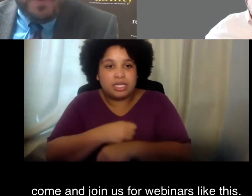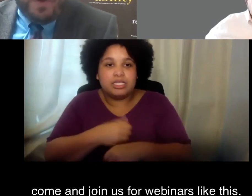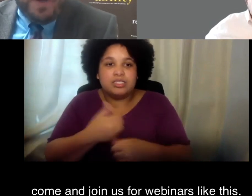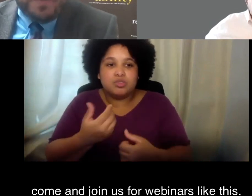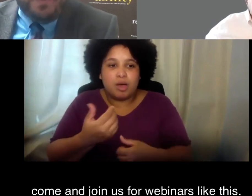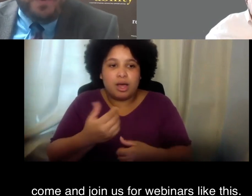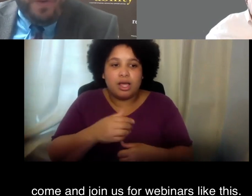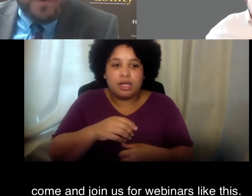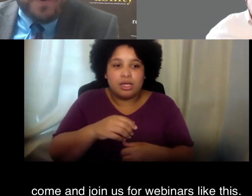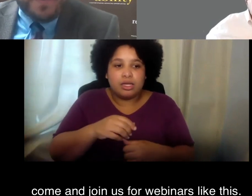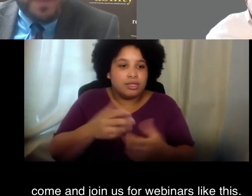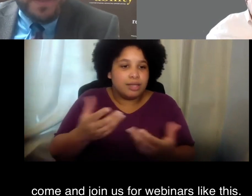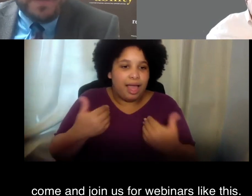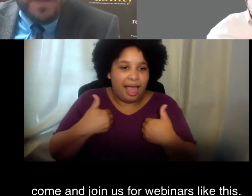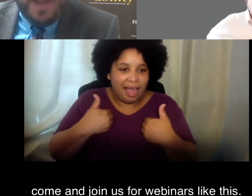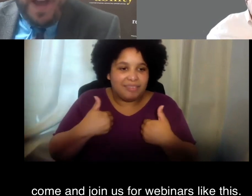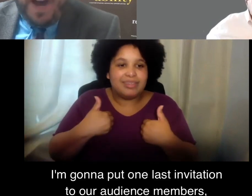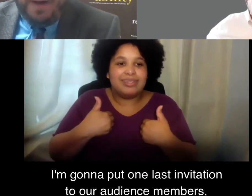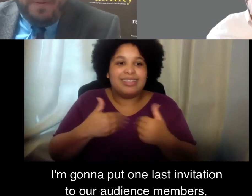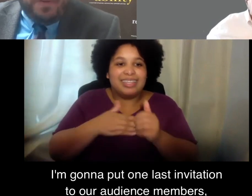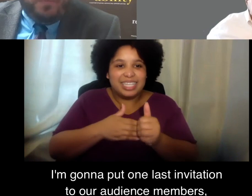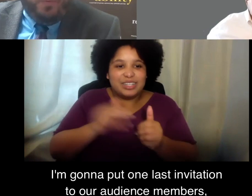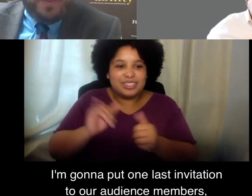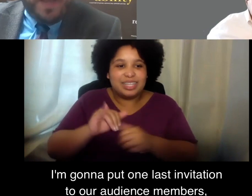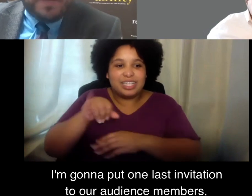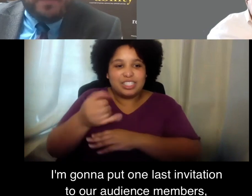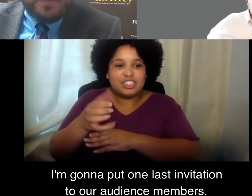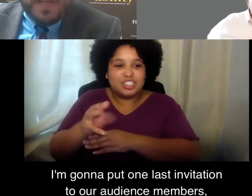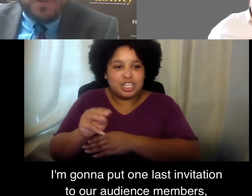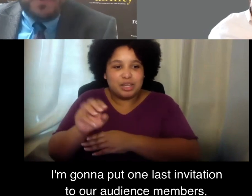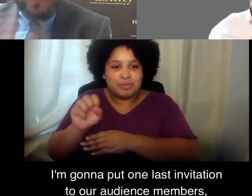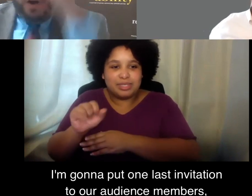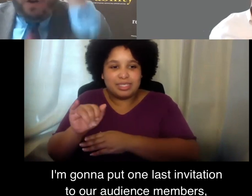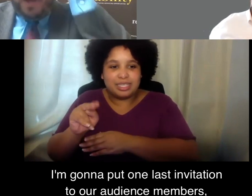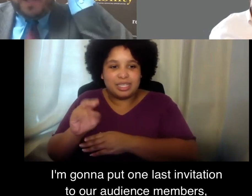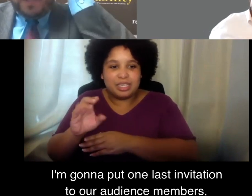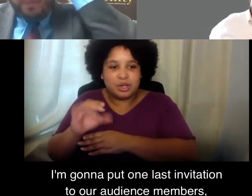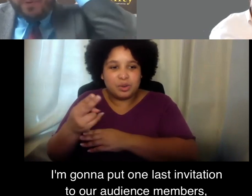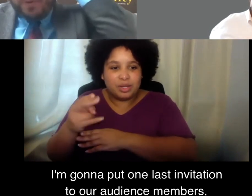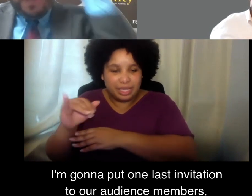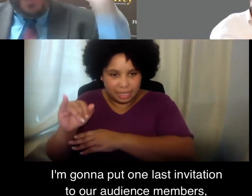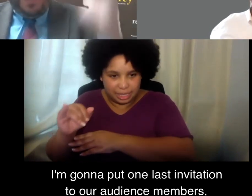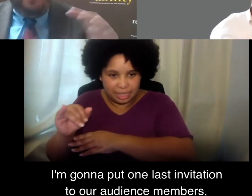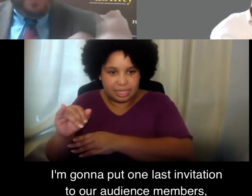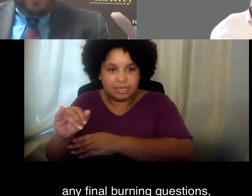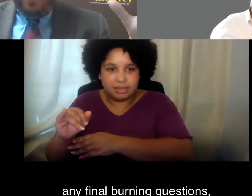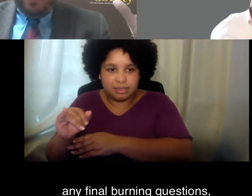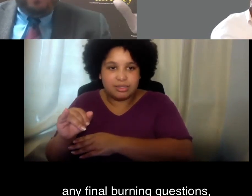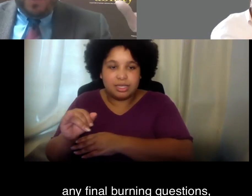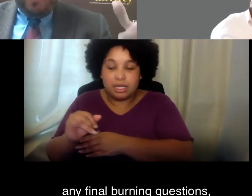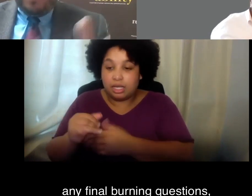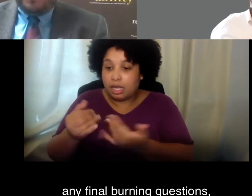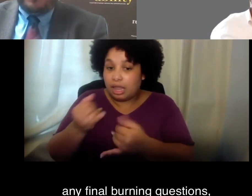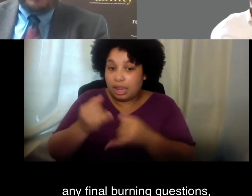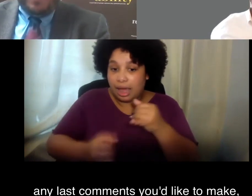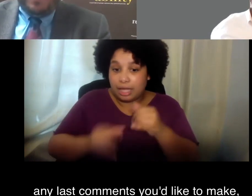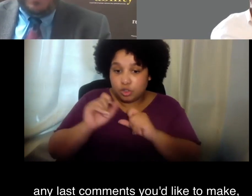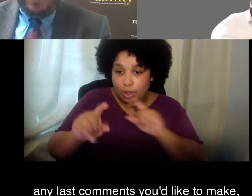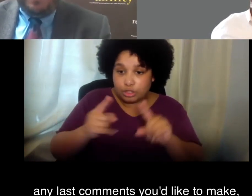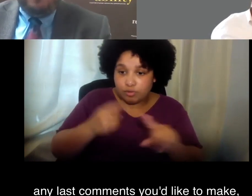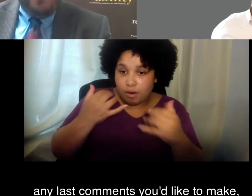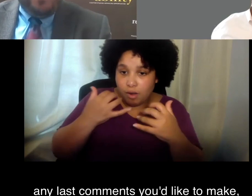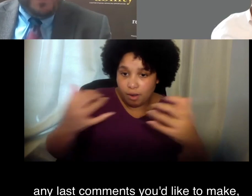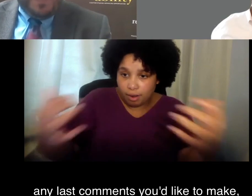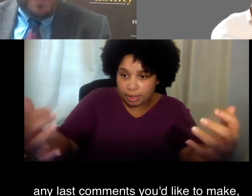come and join us for webinars like this. I'm going to put one last invitation to our audience members. Any final burning questions?